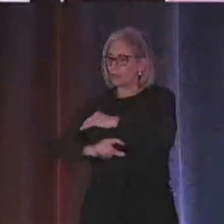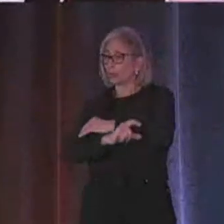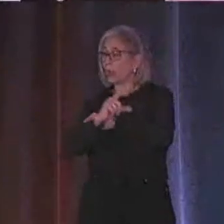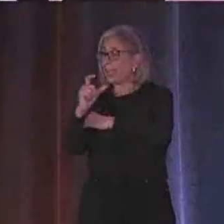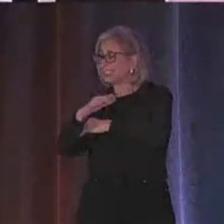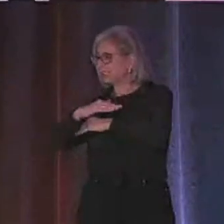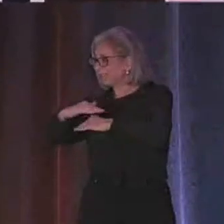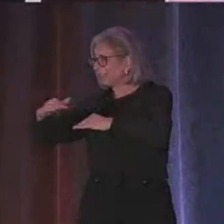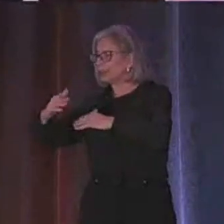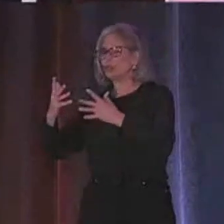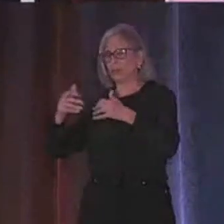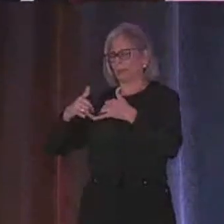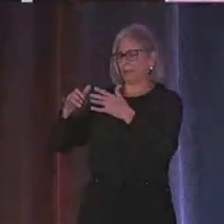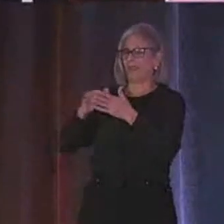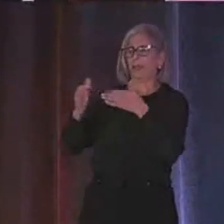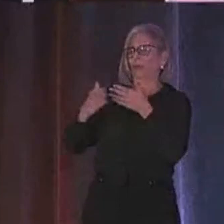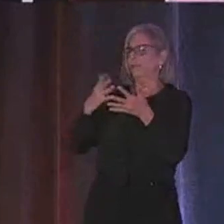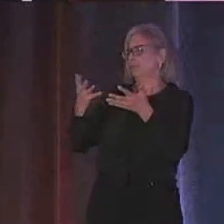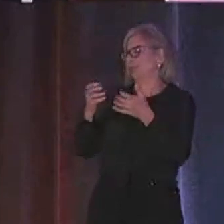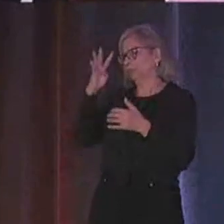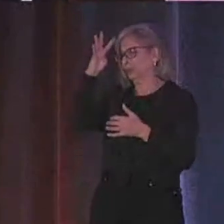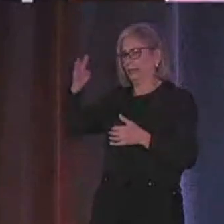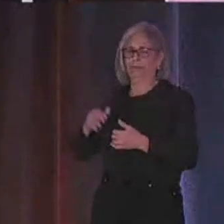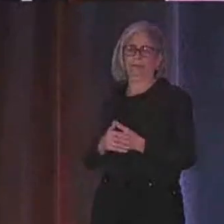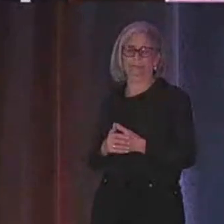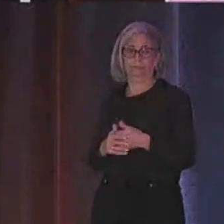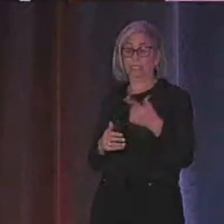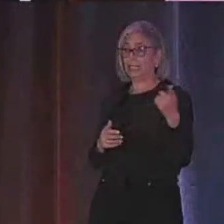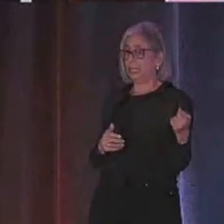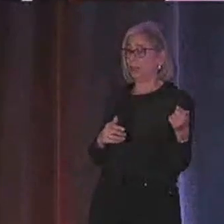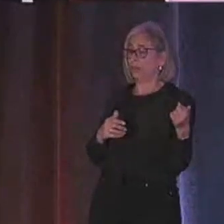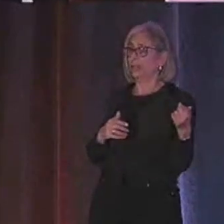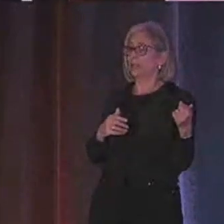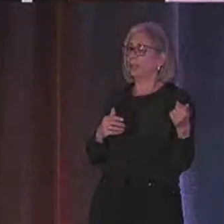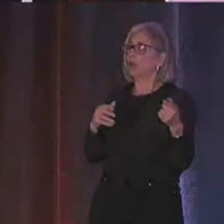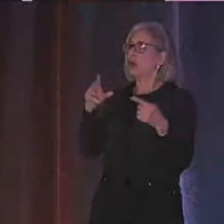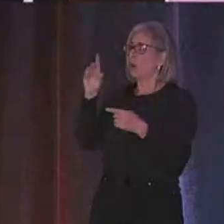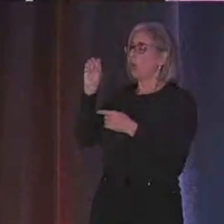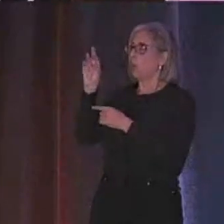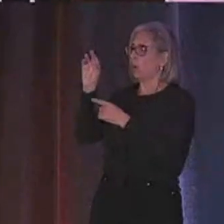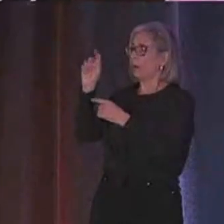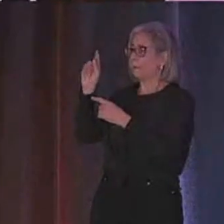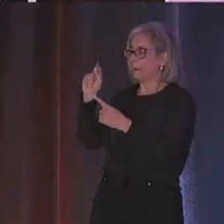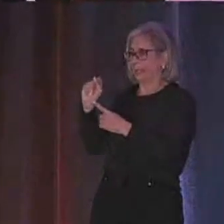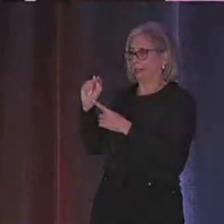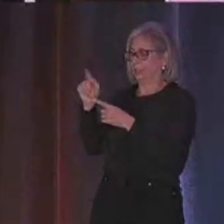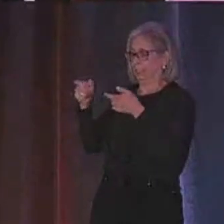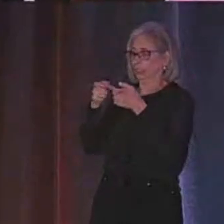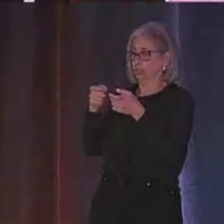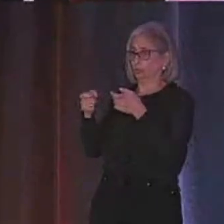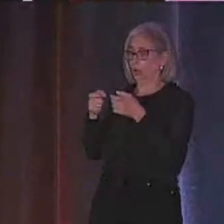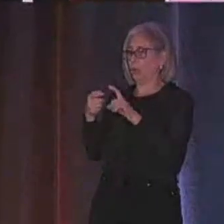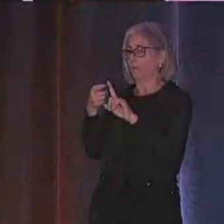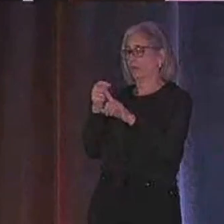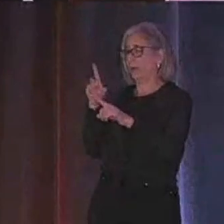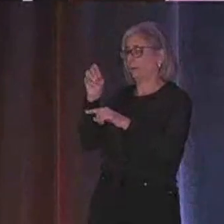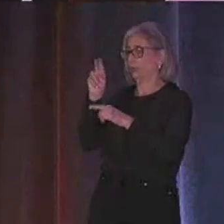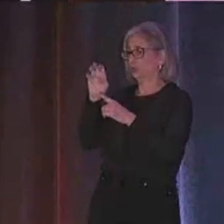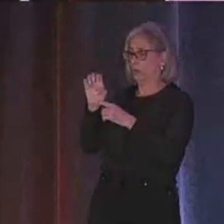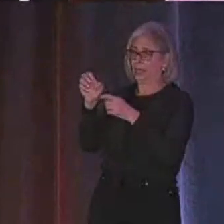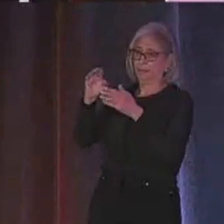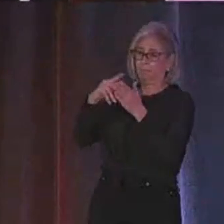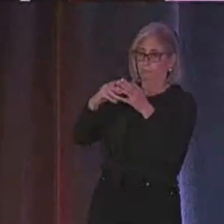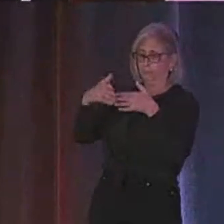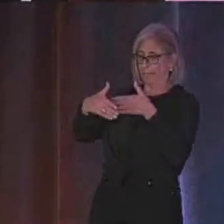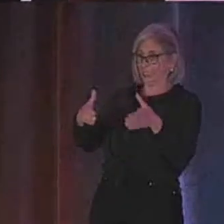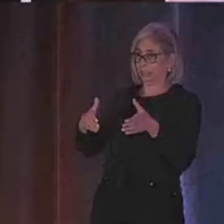with those. And then here I've imported orbit controls and stats from the Dre package. So orbit controls